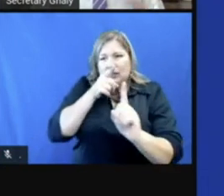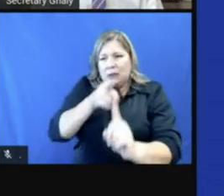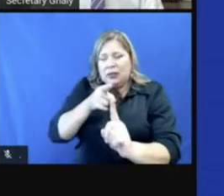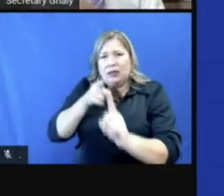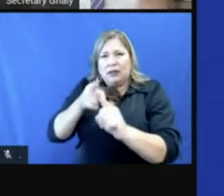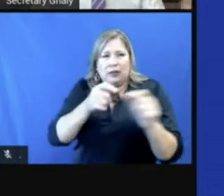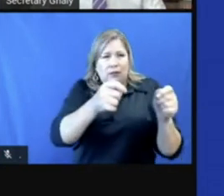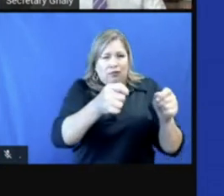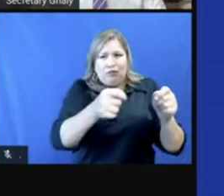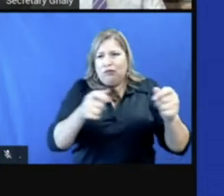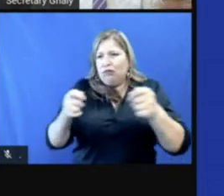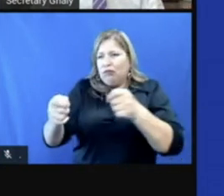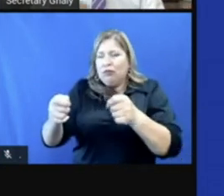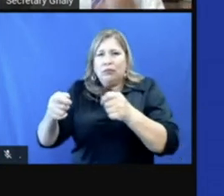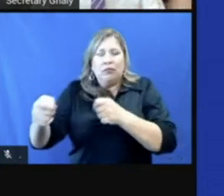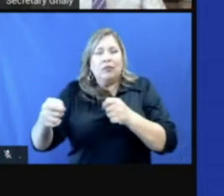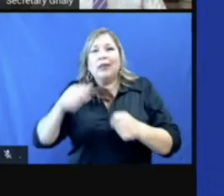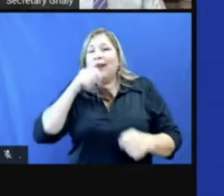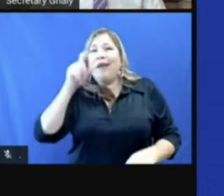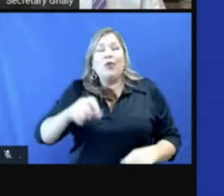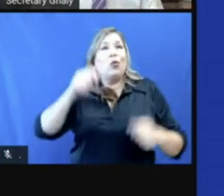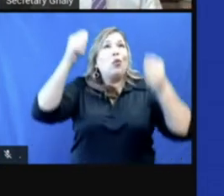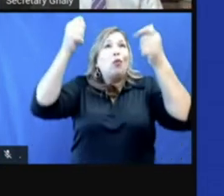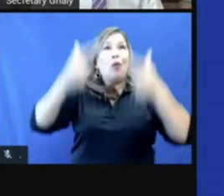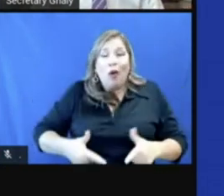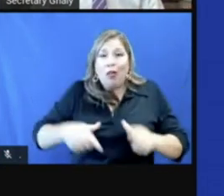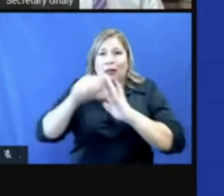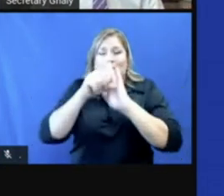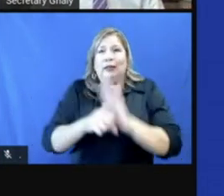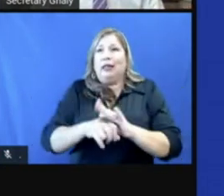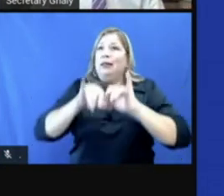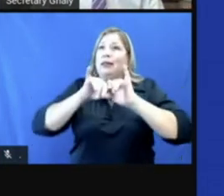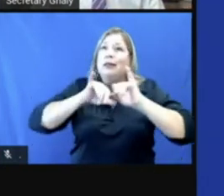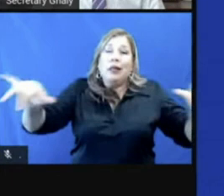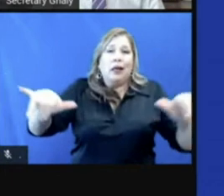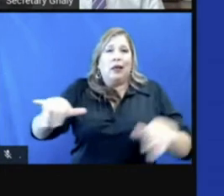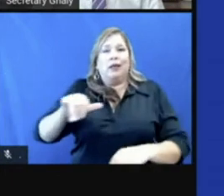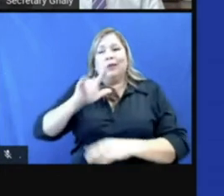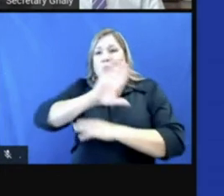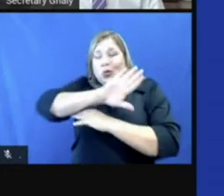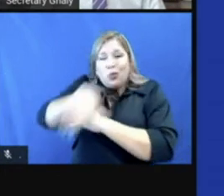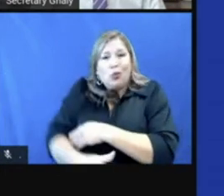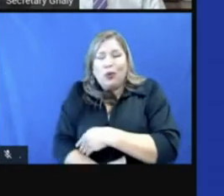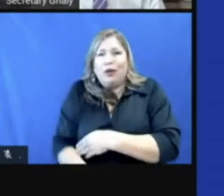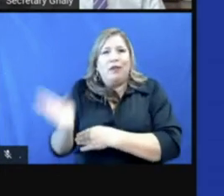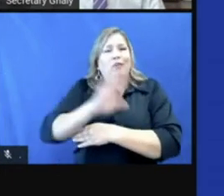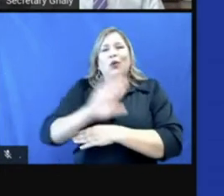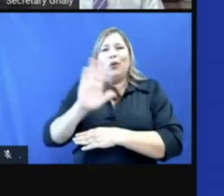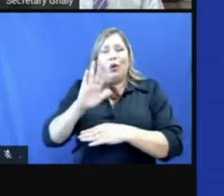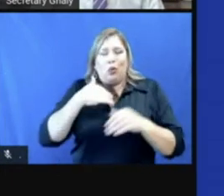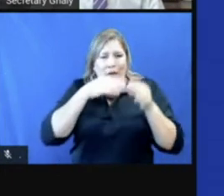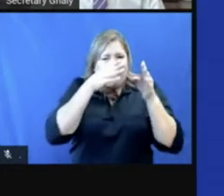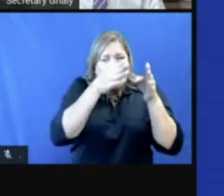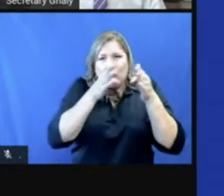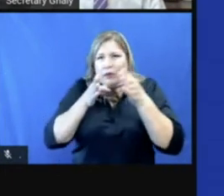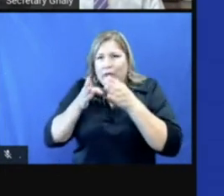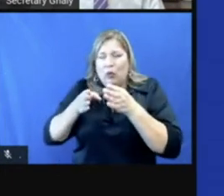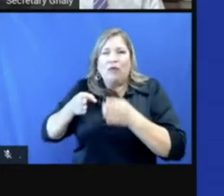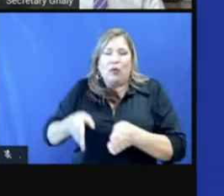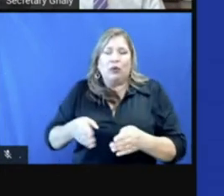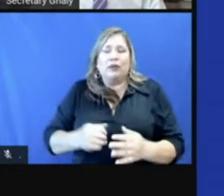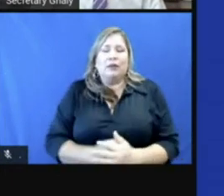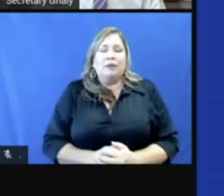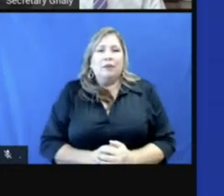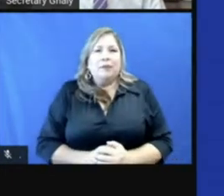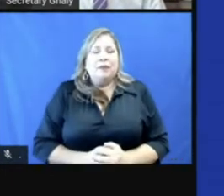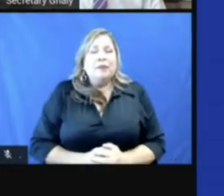in all tiers, not at statewide, not for 24 hours of every single day, but in more focused ways. And what are some of those lessons?